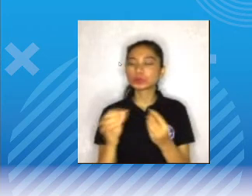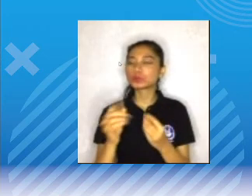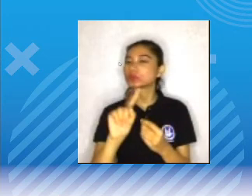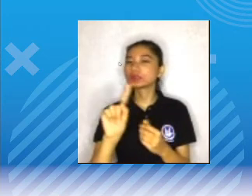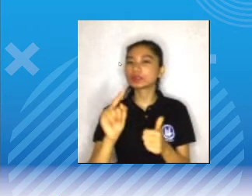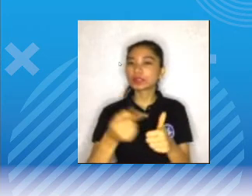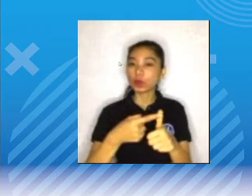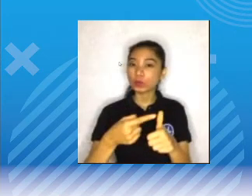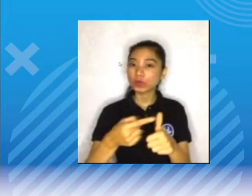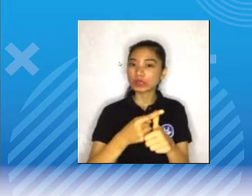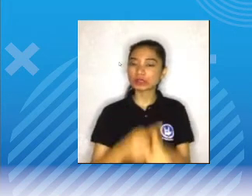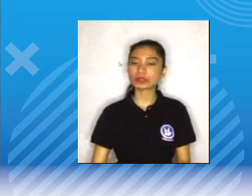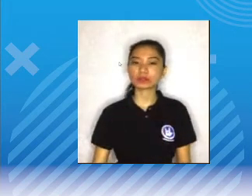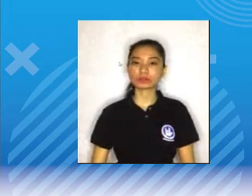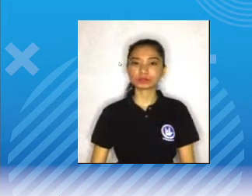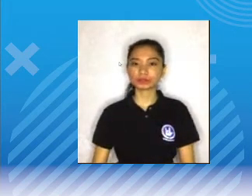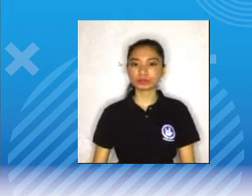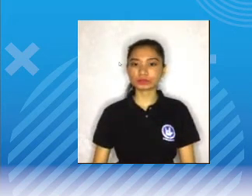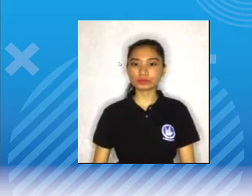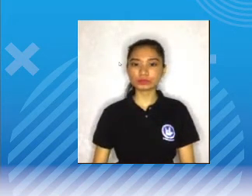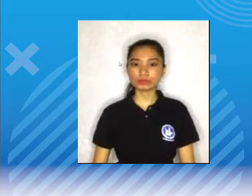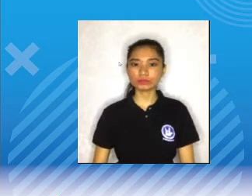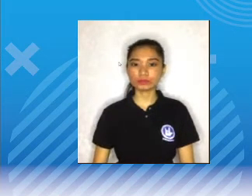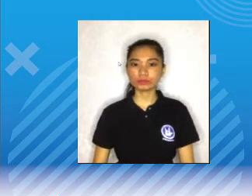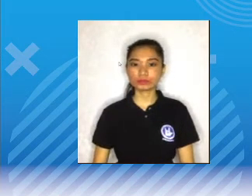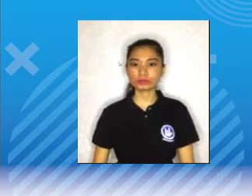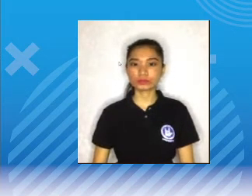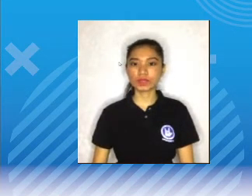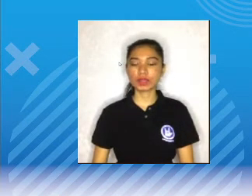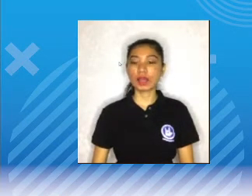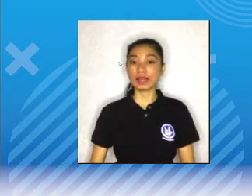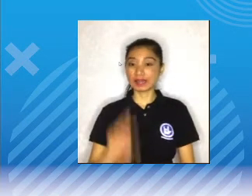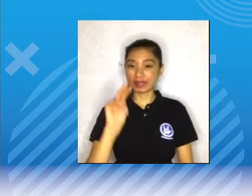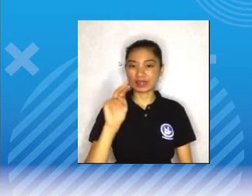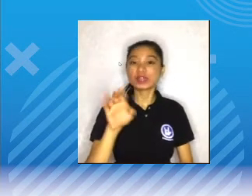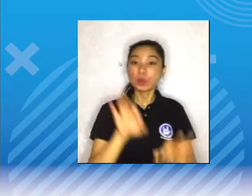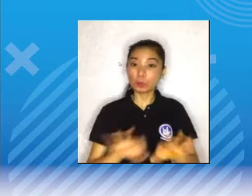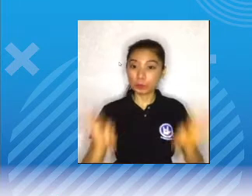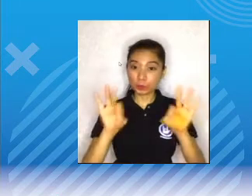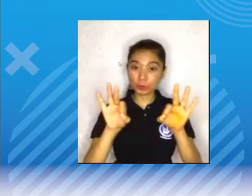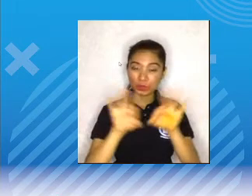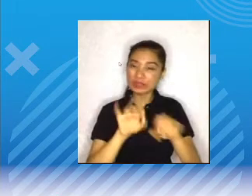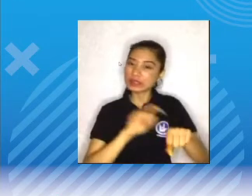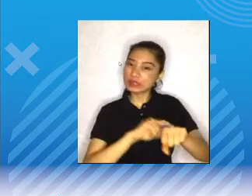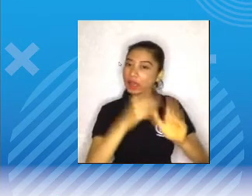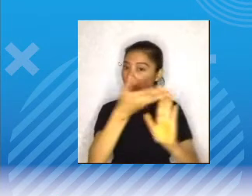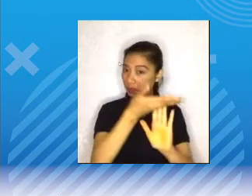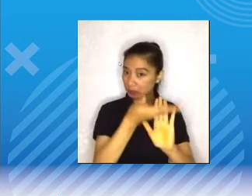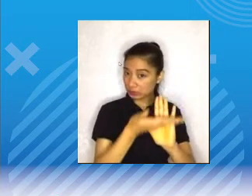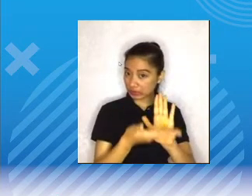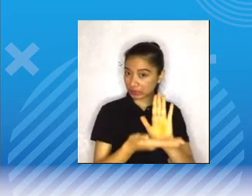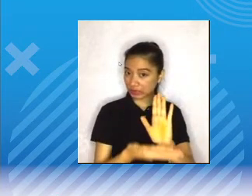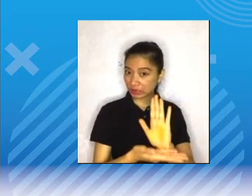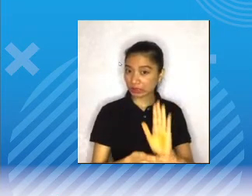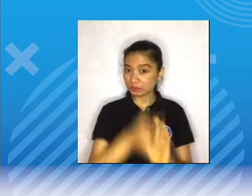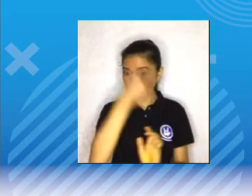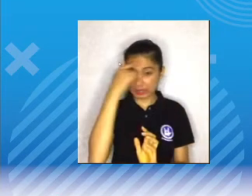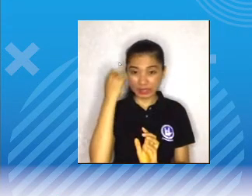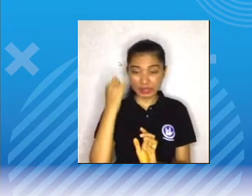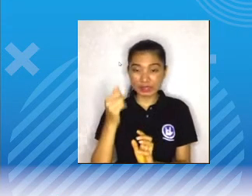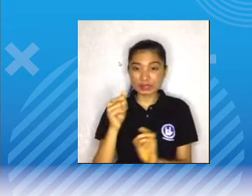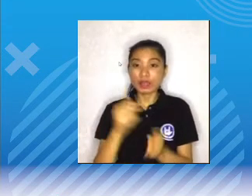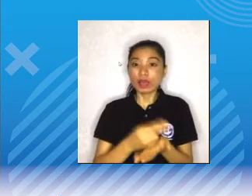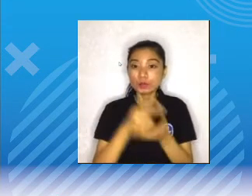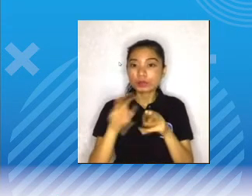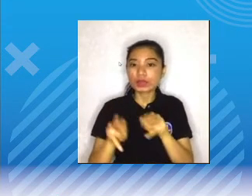why setting a schedule is very important because it helps with managing this cognitive